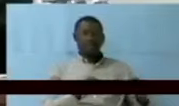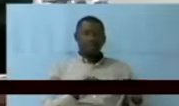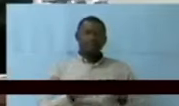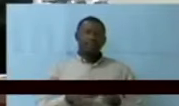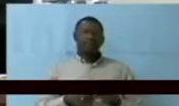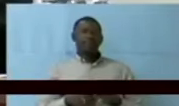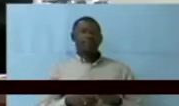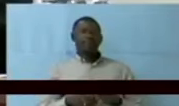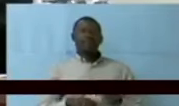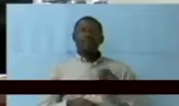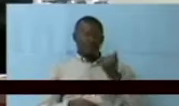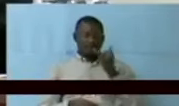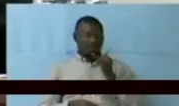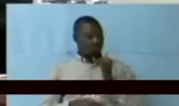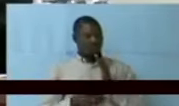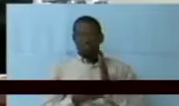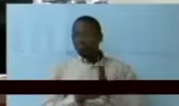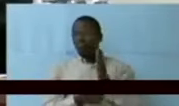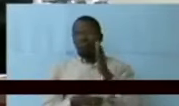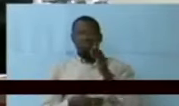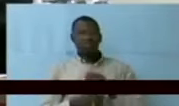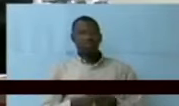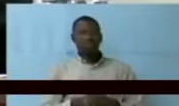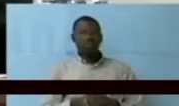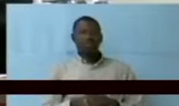That was obvious.